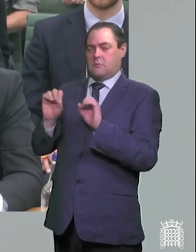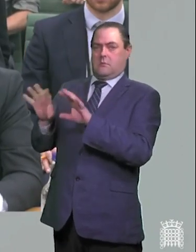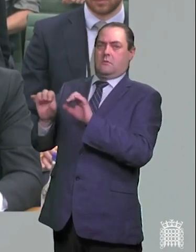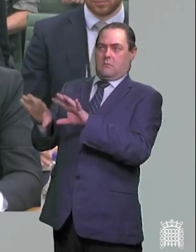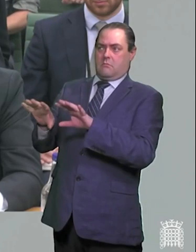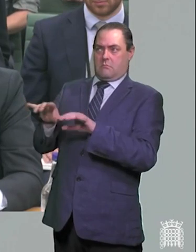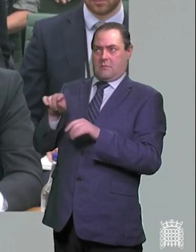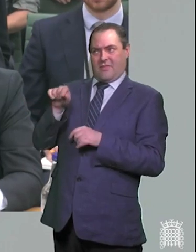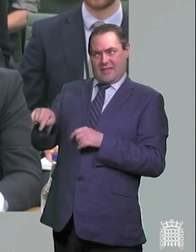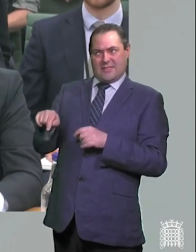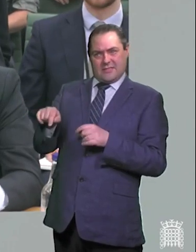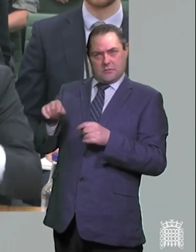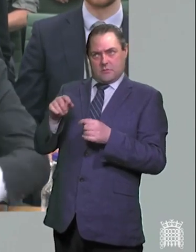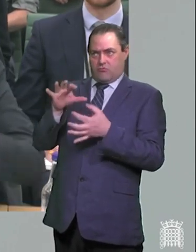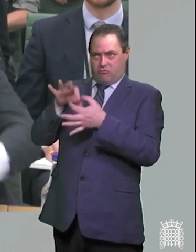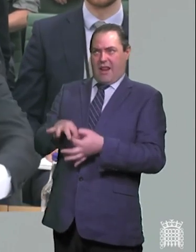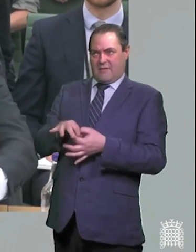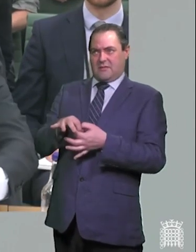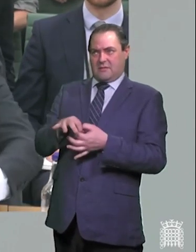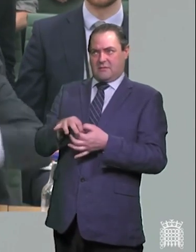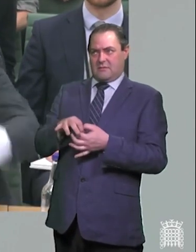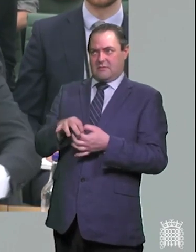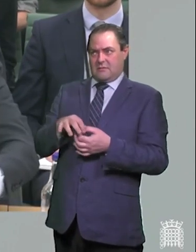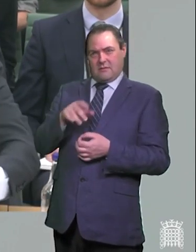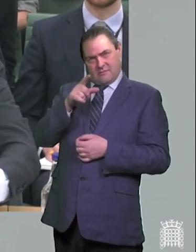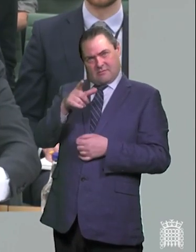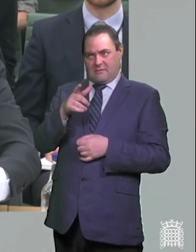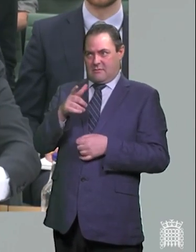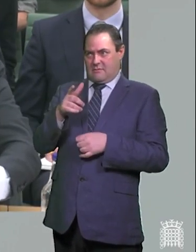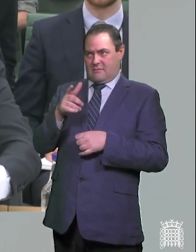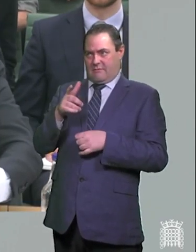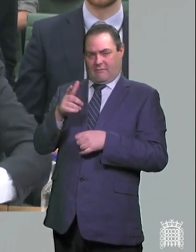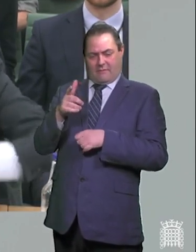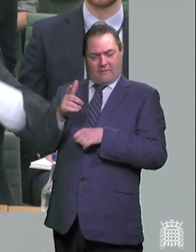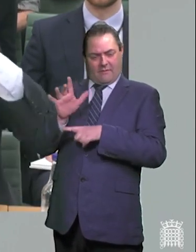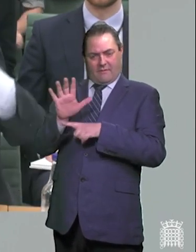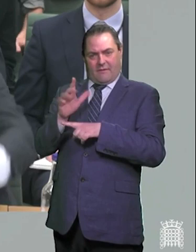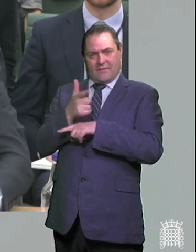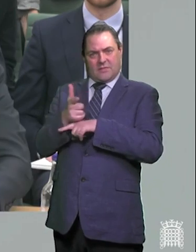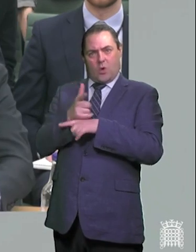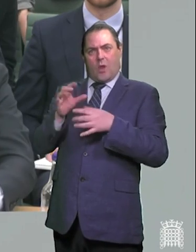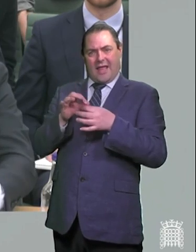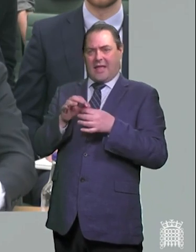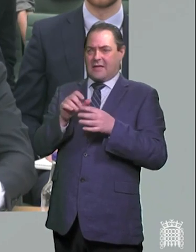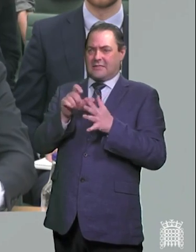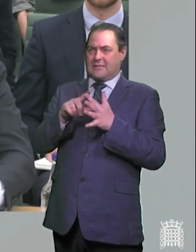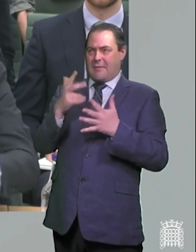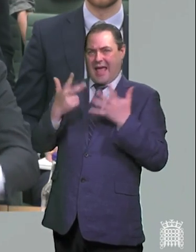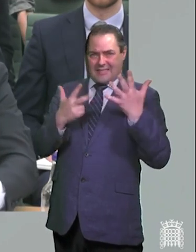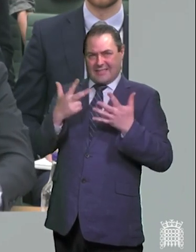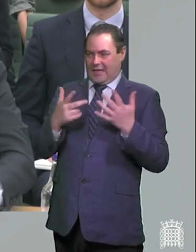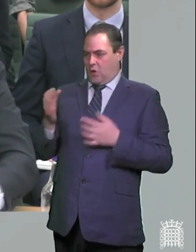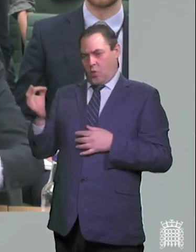Commons, and because this was the relevant issue, because the Allegra video related to the December the 18th event, the Leader of the